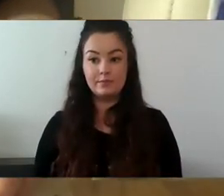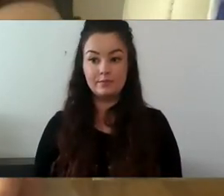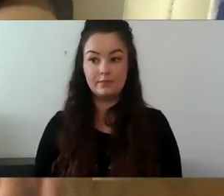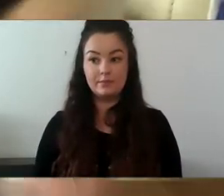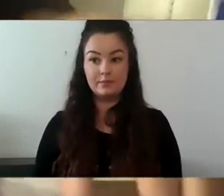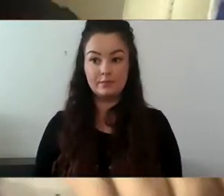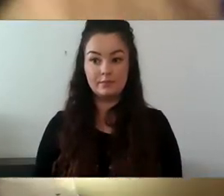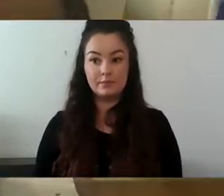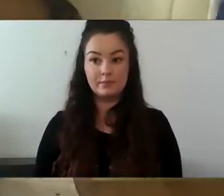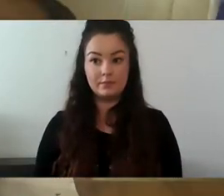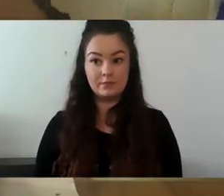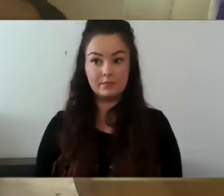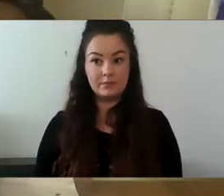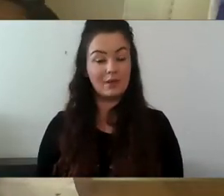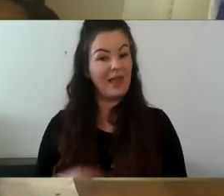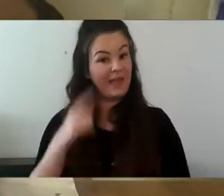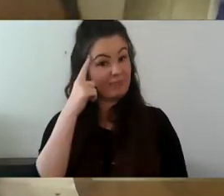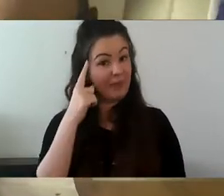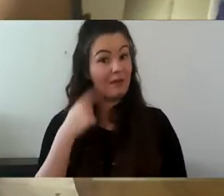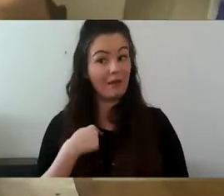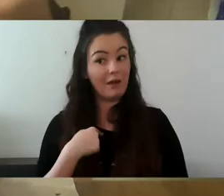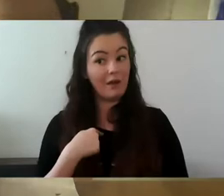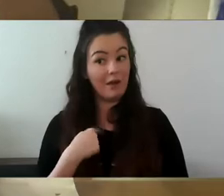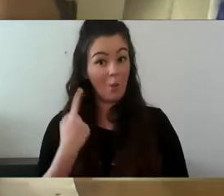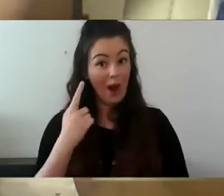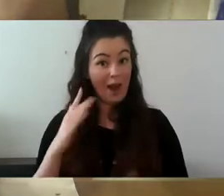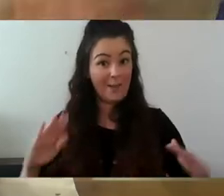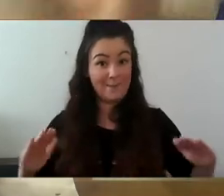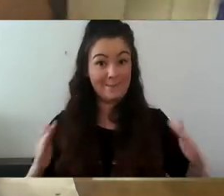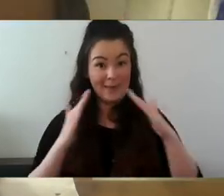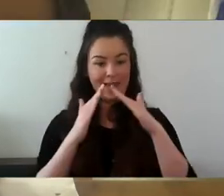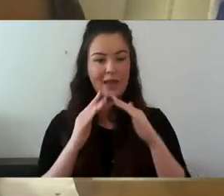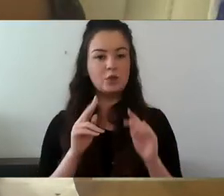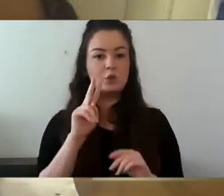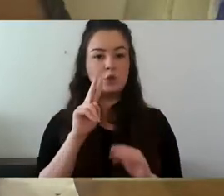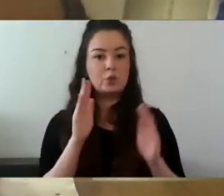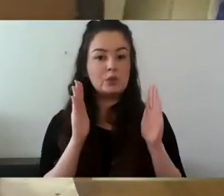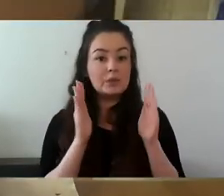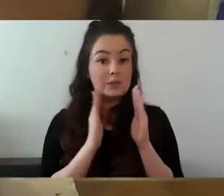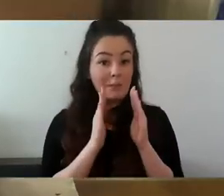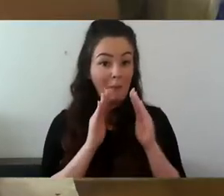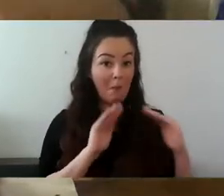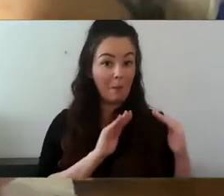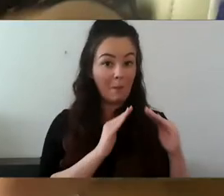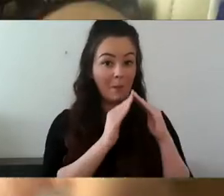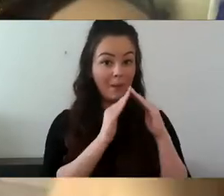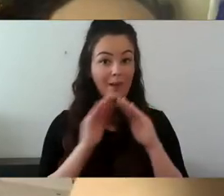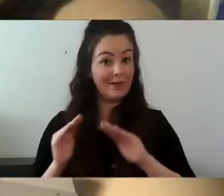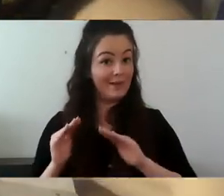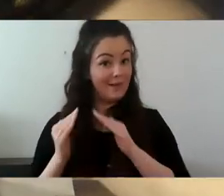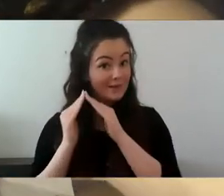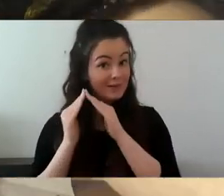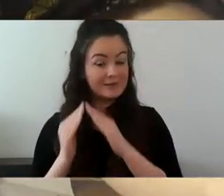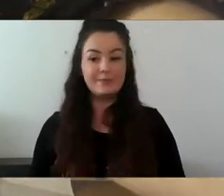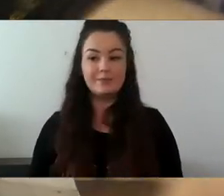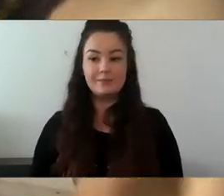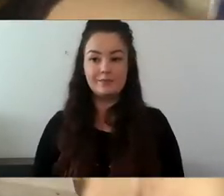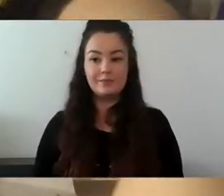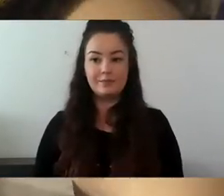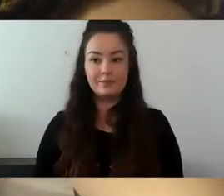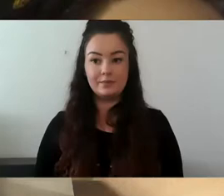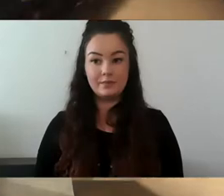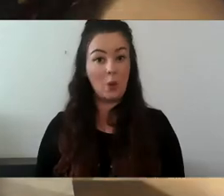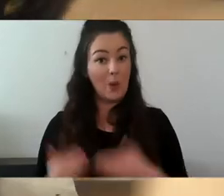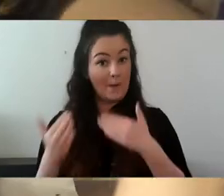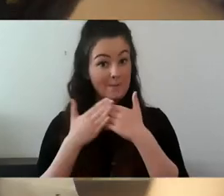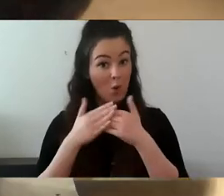And I think I'll do one big one. Maybe I'll do two small ones. So rip some more masking tape off.